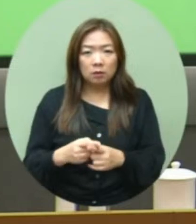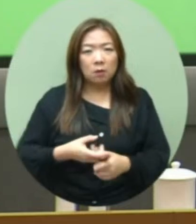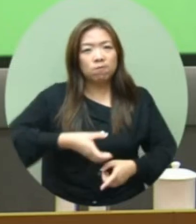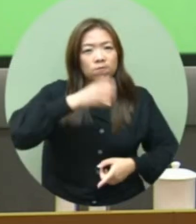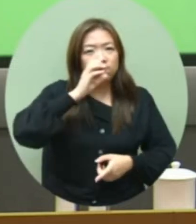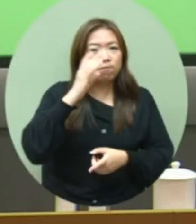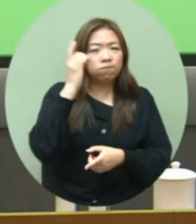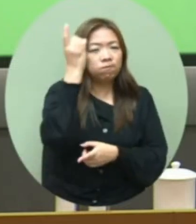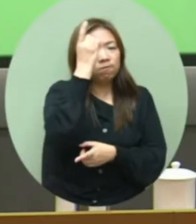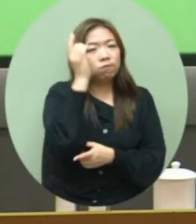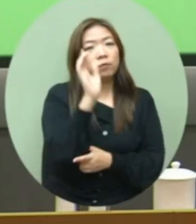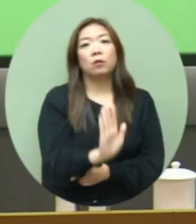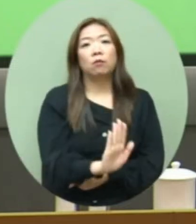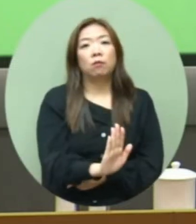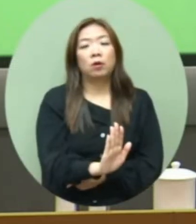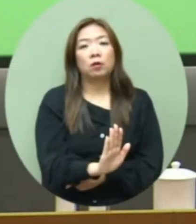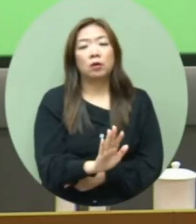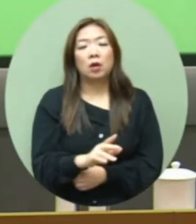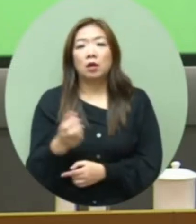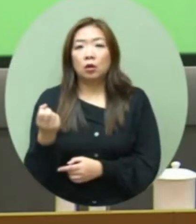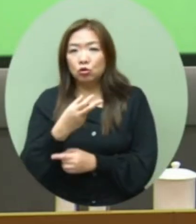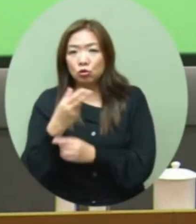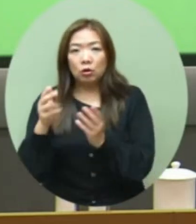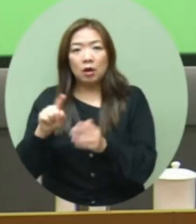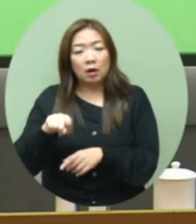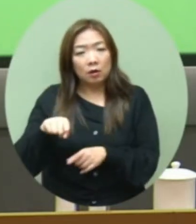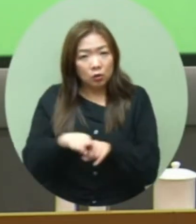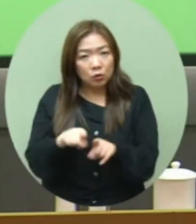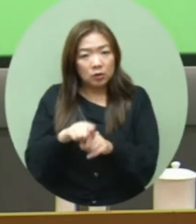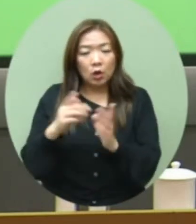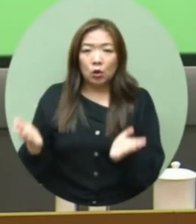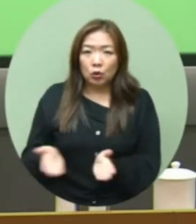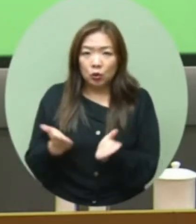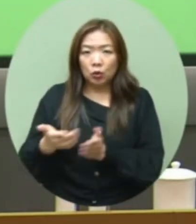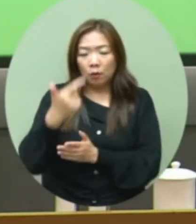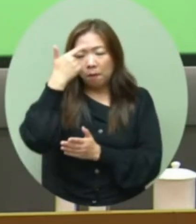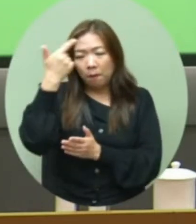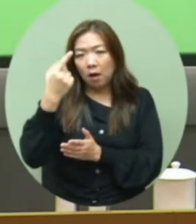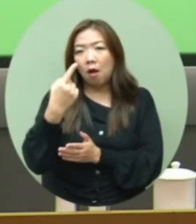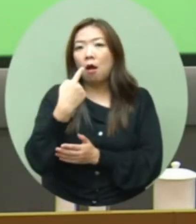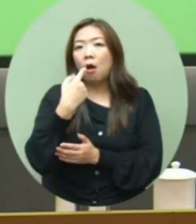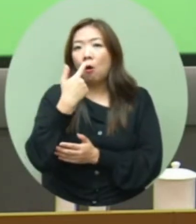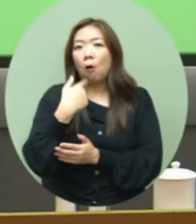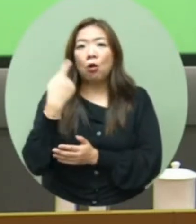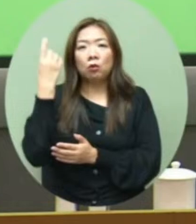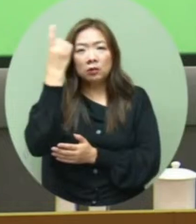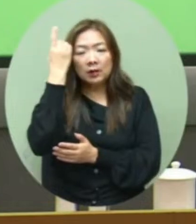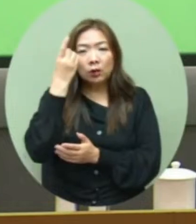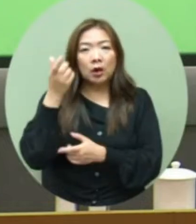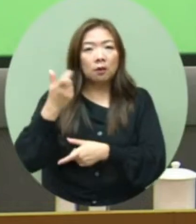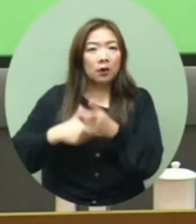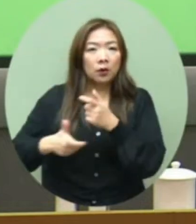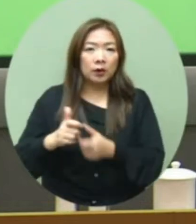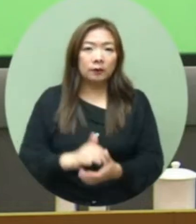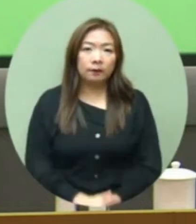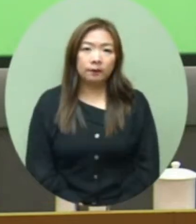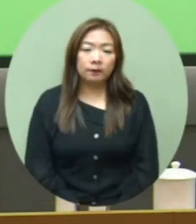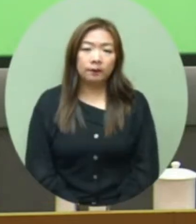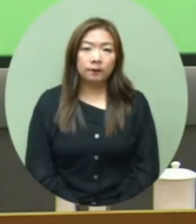ranking in wine trade. We do not encourage drinking, but we